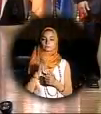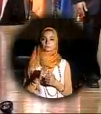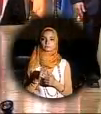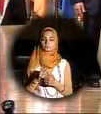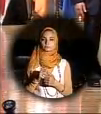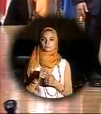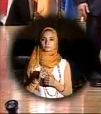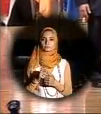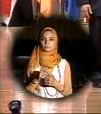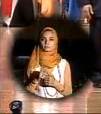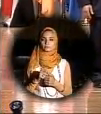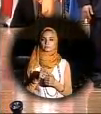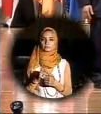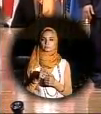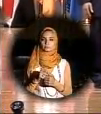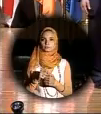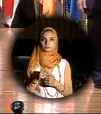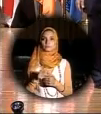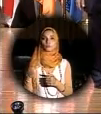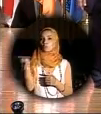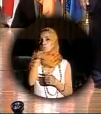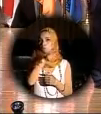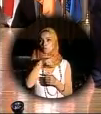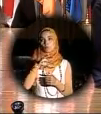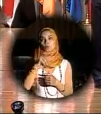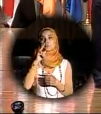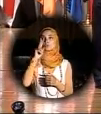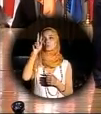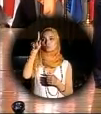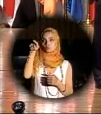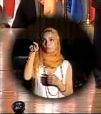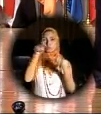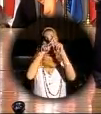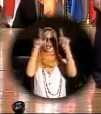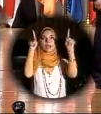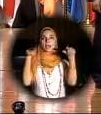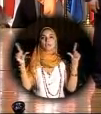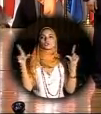see Diamante's screen right now over there, and you see myself over there.